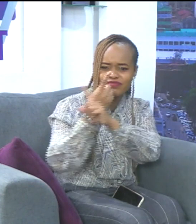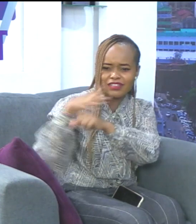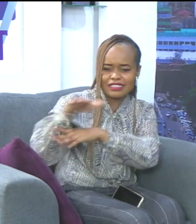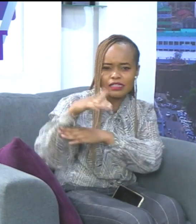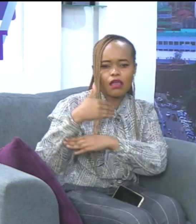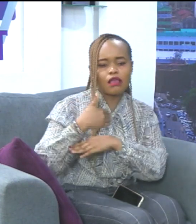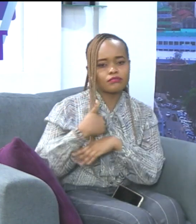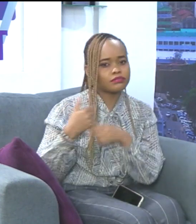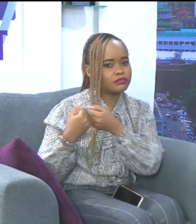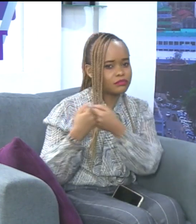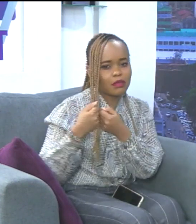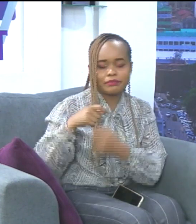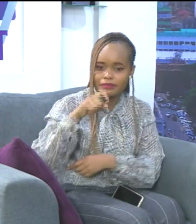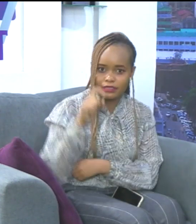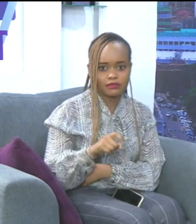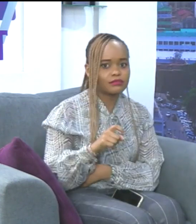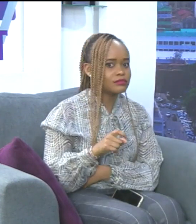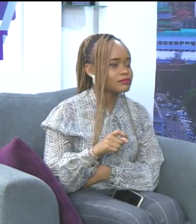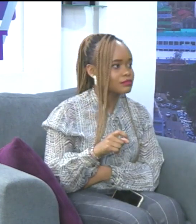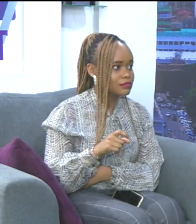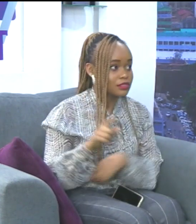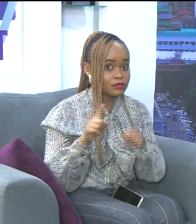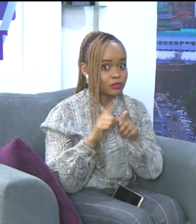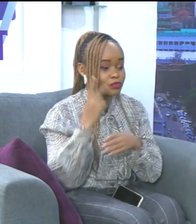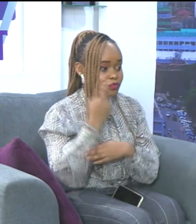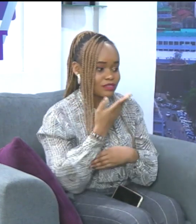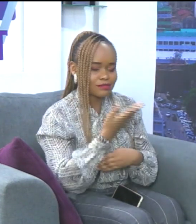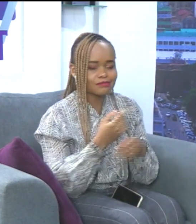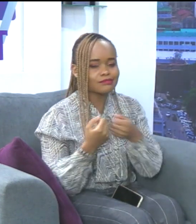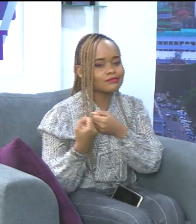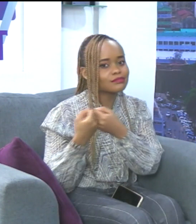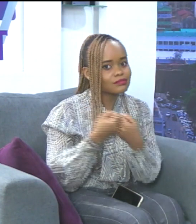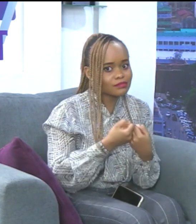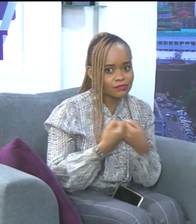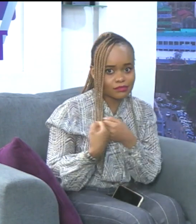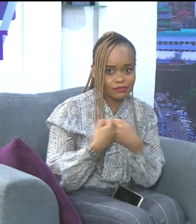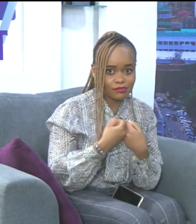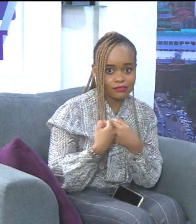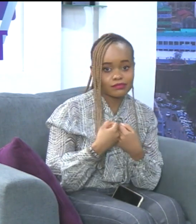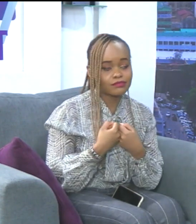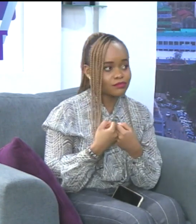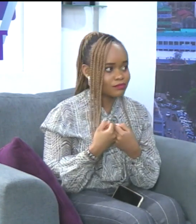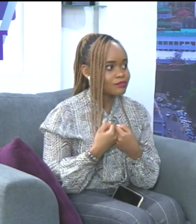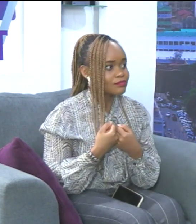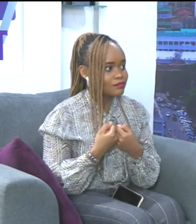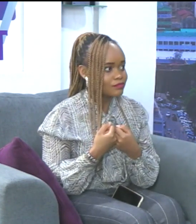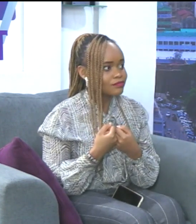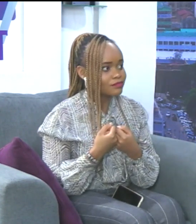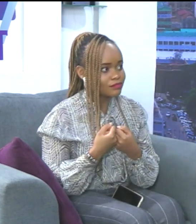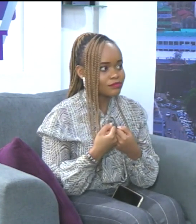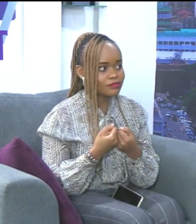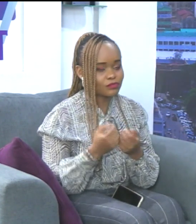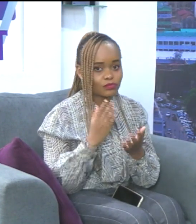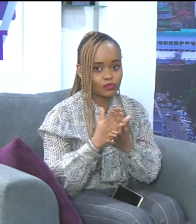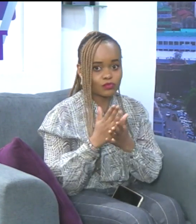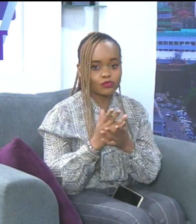Maybe we have very many people there who have jobs. Remember, challenges are normal, as you can see, my guest